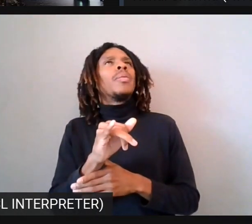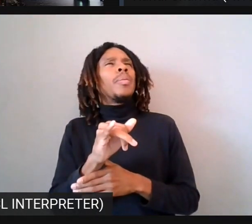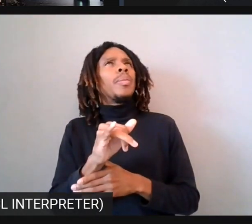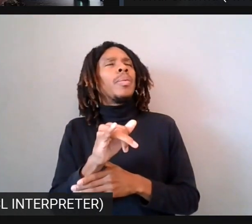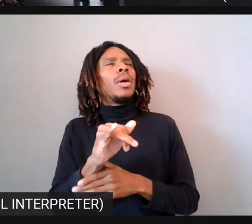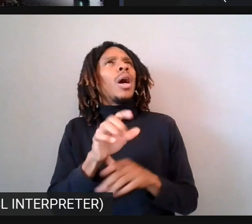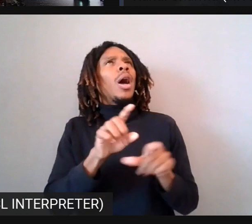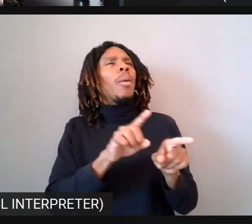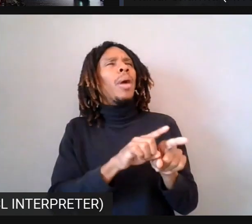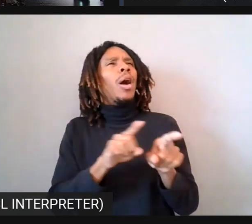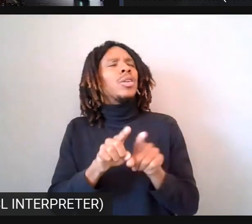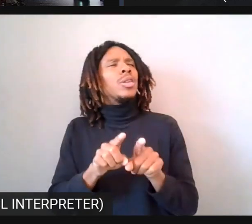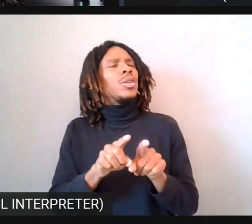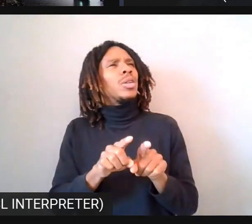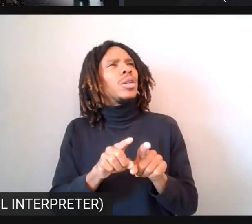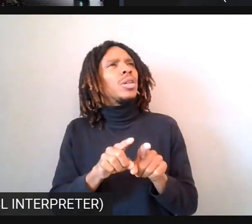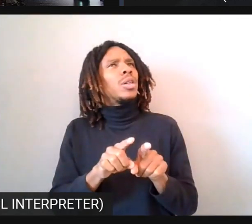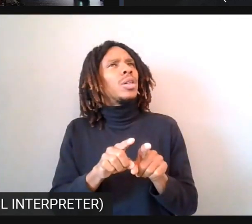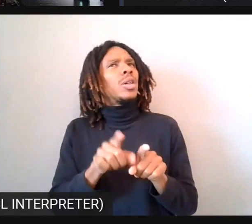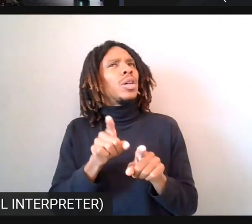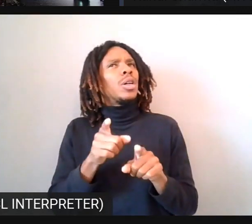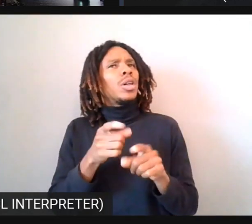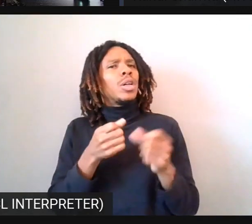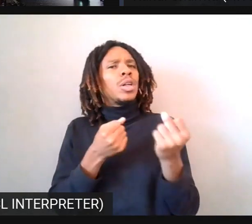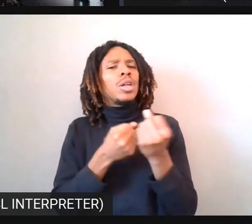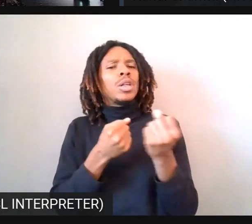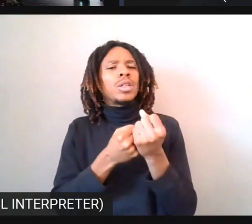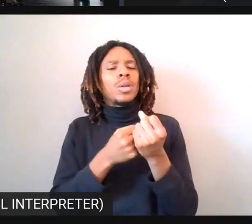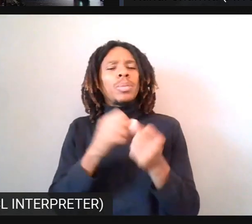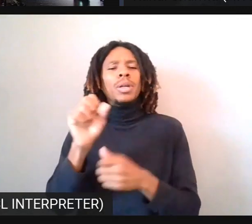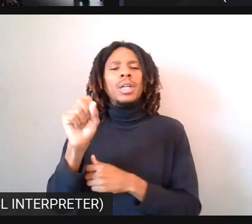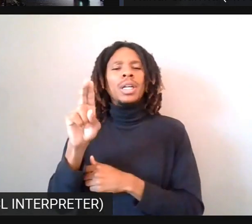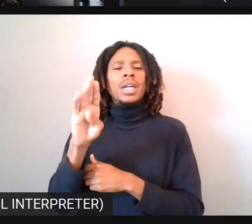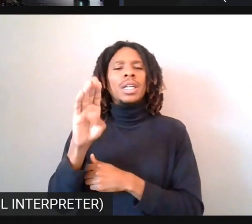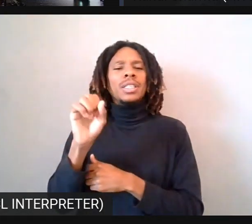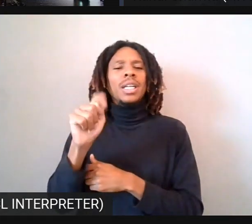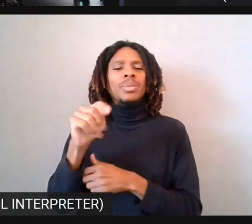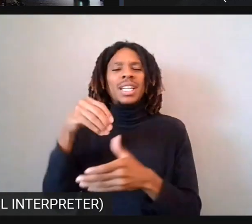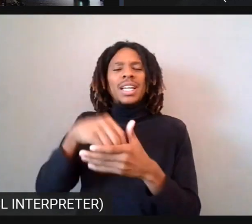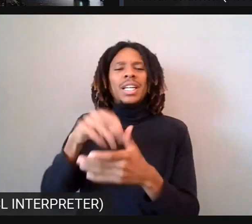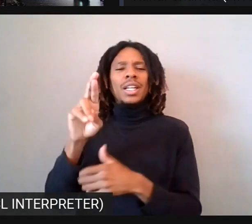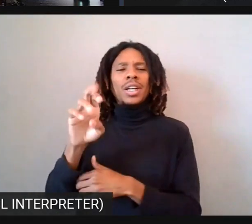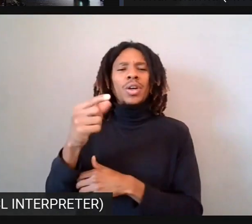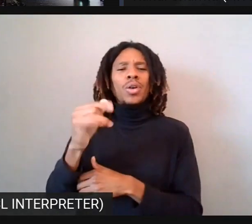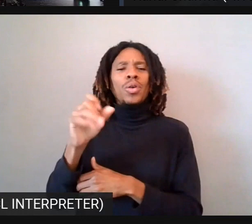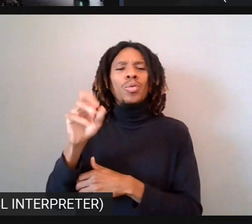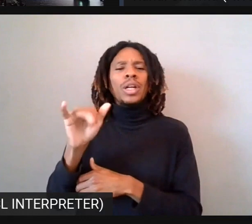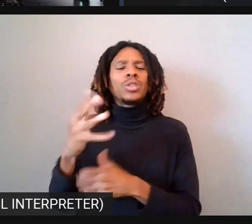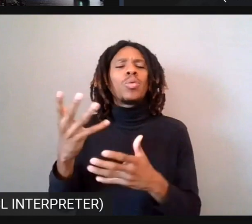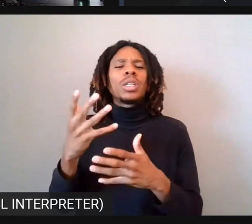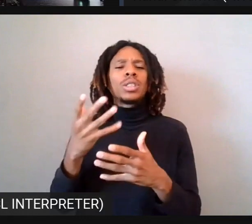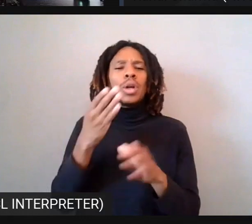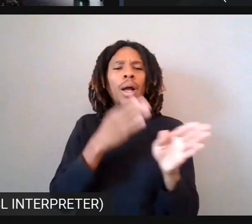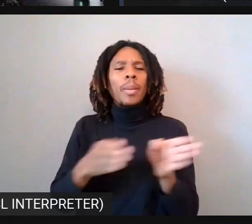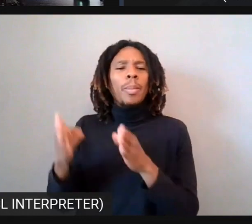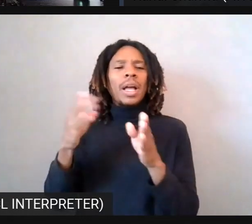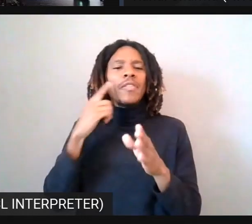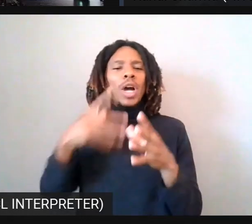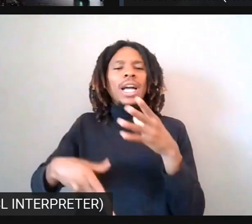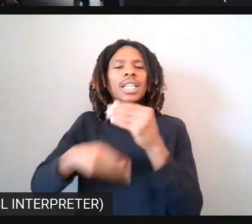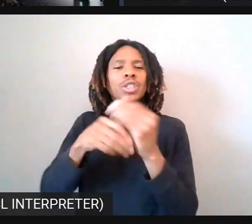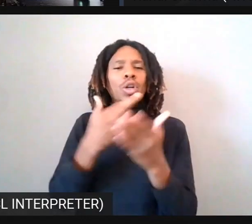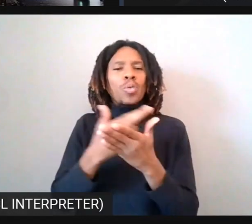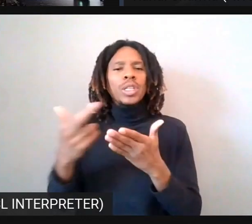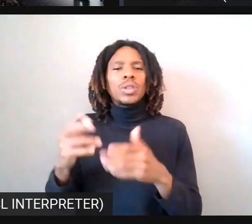but you also support a subset of what's in the registry. So what is your plan for supporting additional resource types?